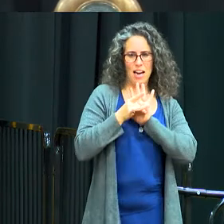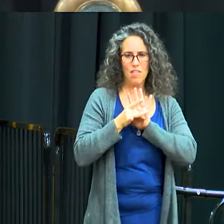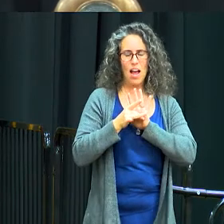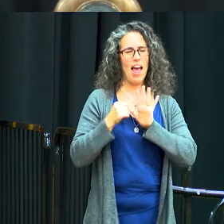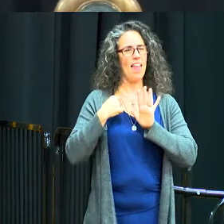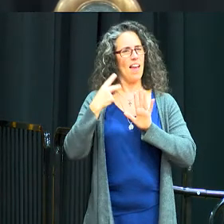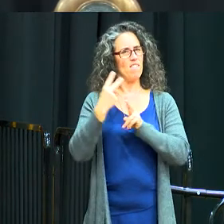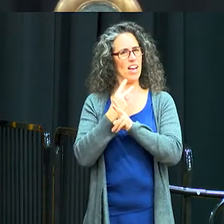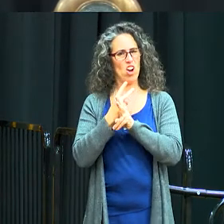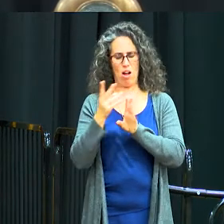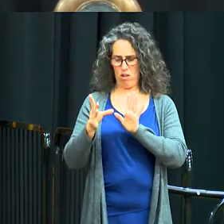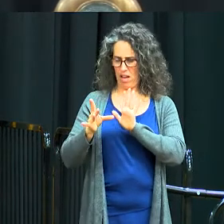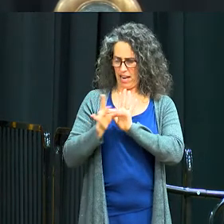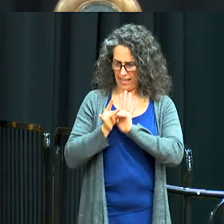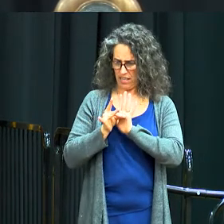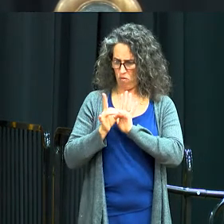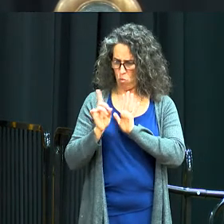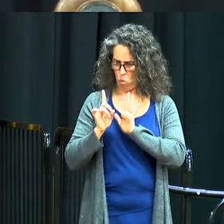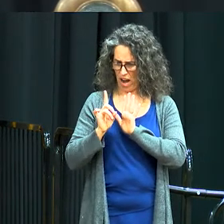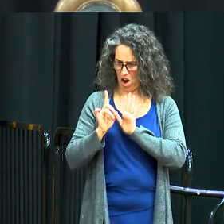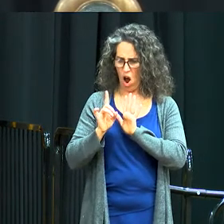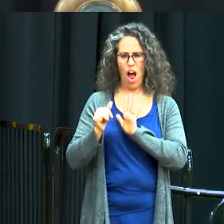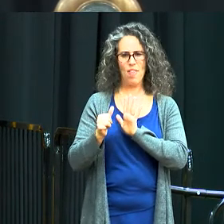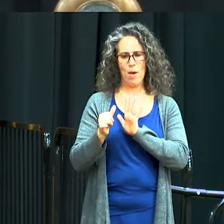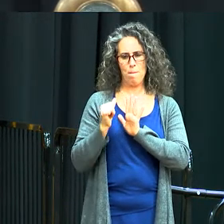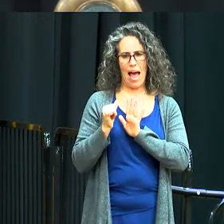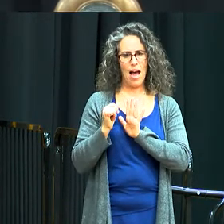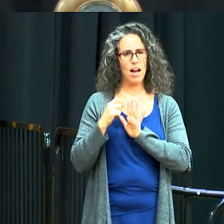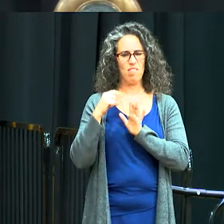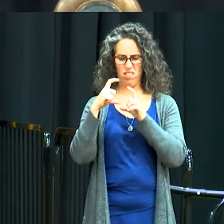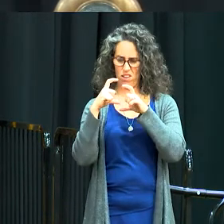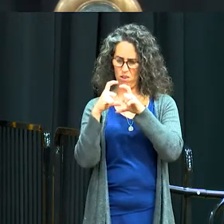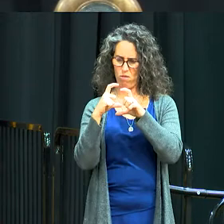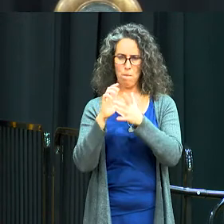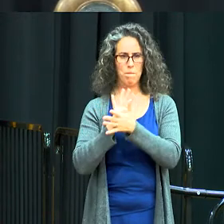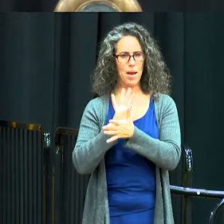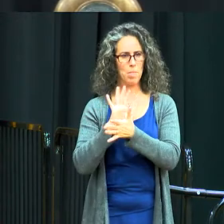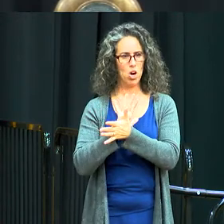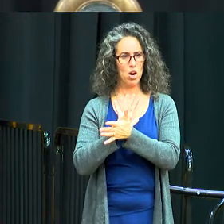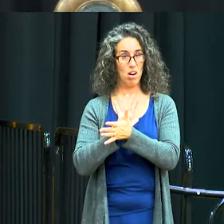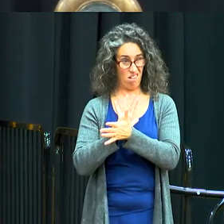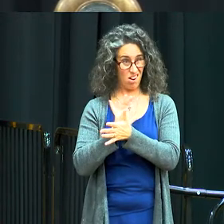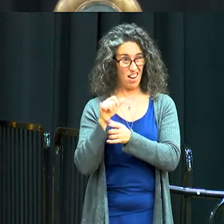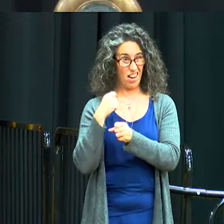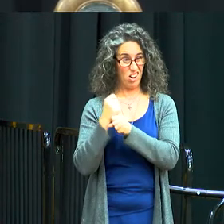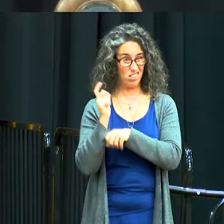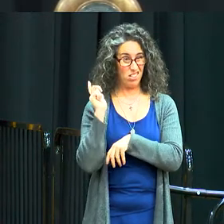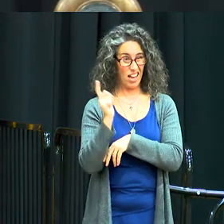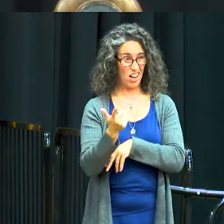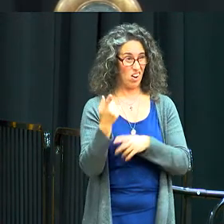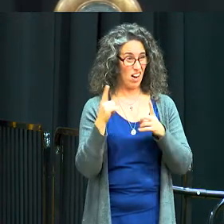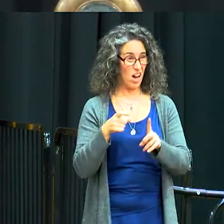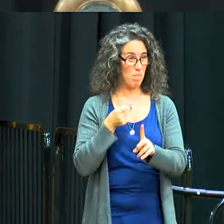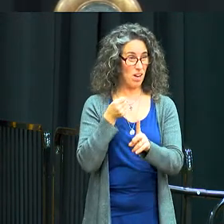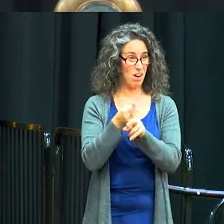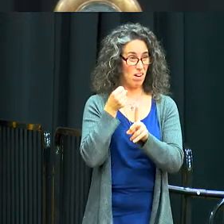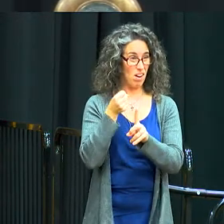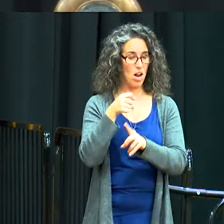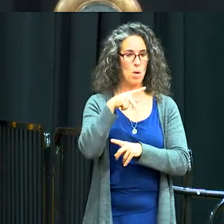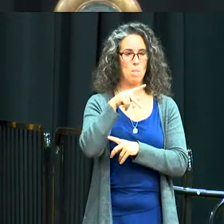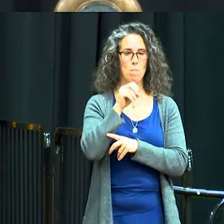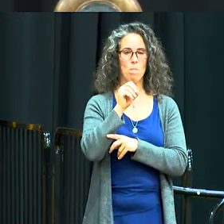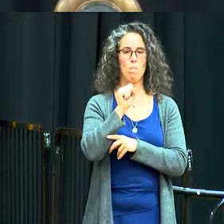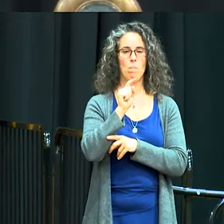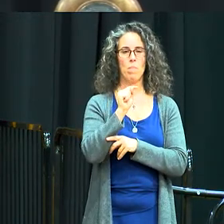of these little pieces of paper. And 10 years later, that became Post-it notes. On joyful